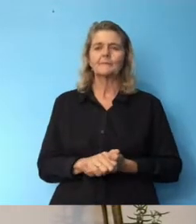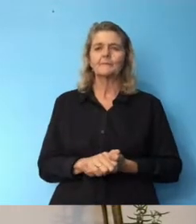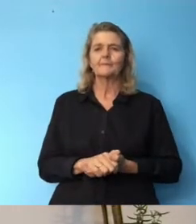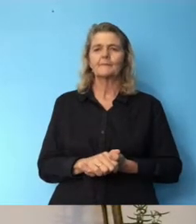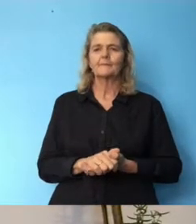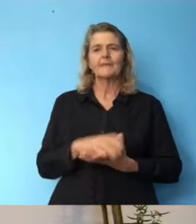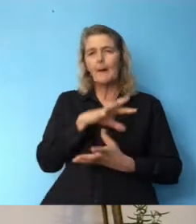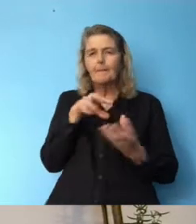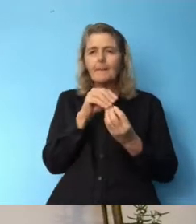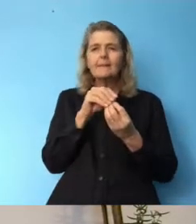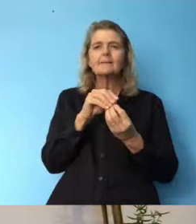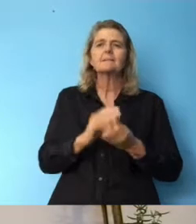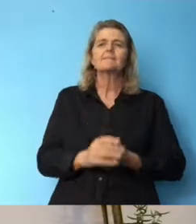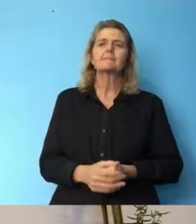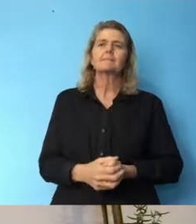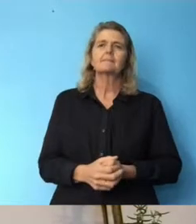Mix that through.